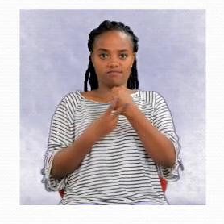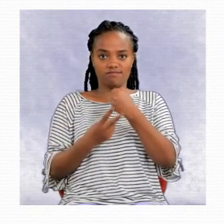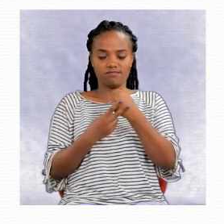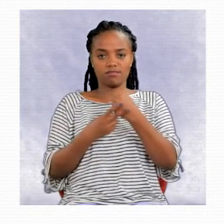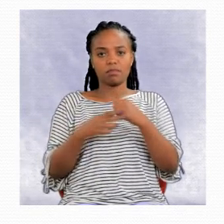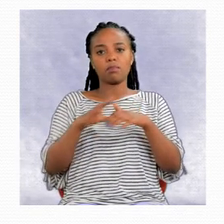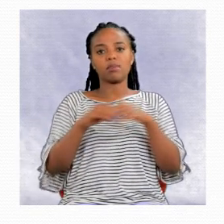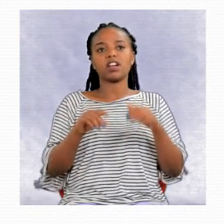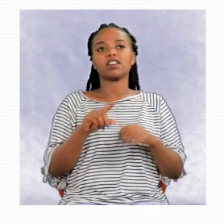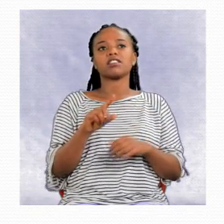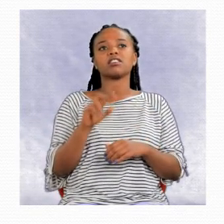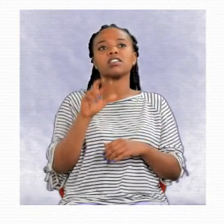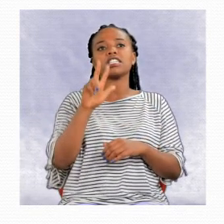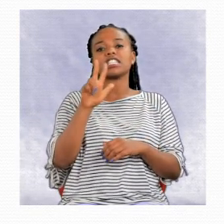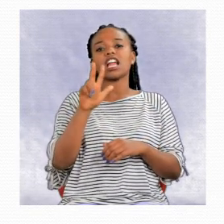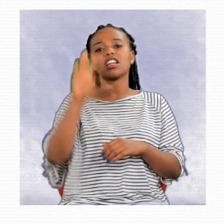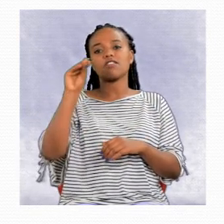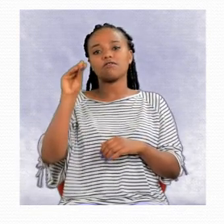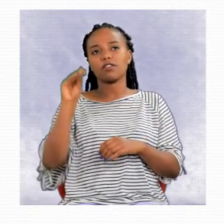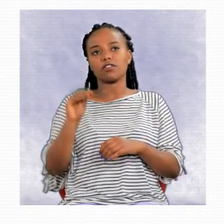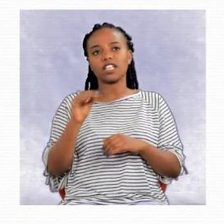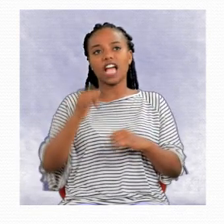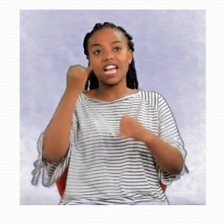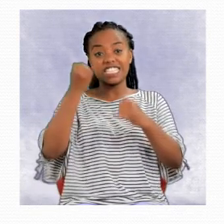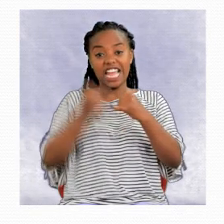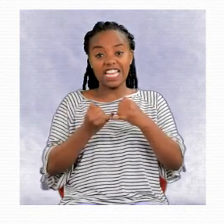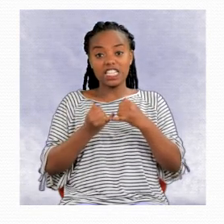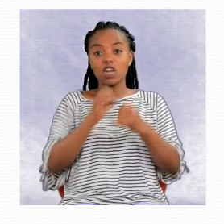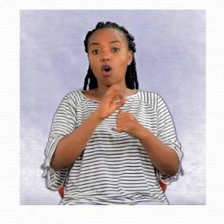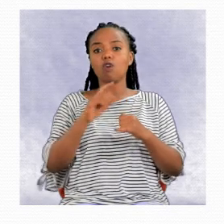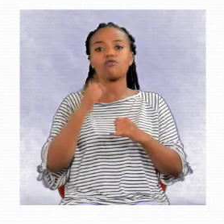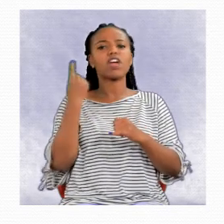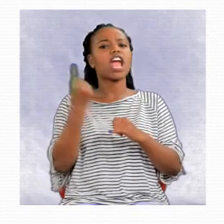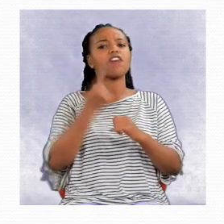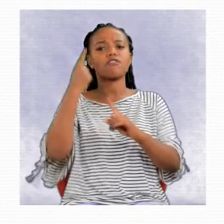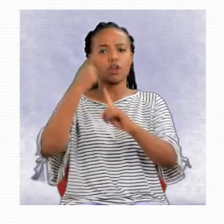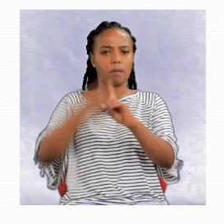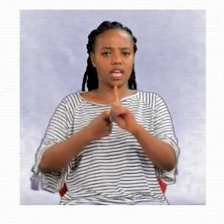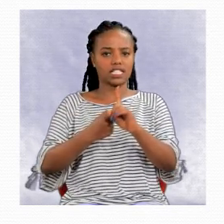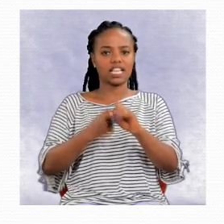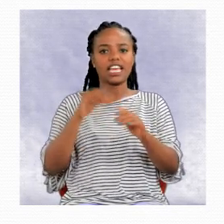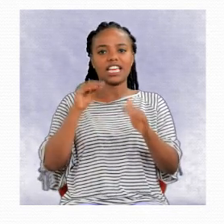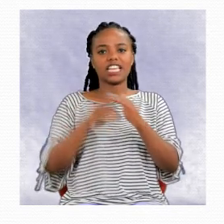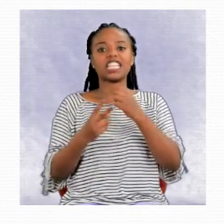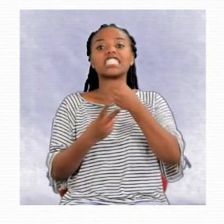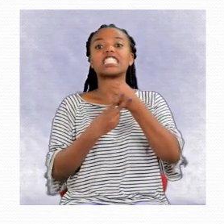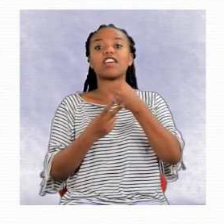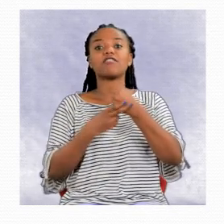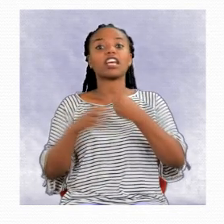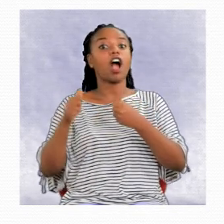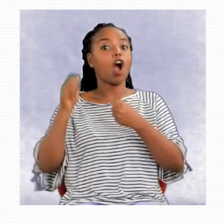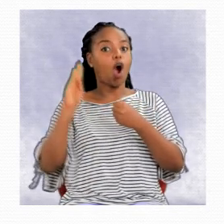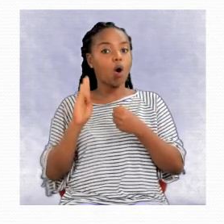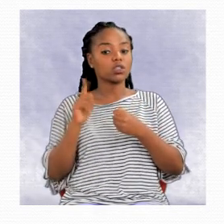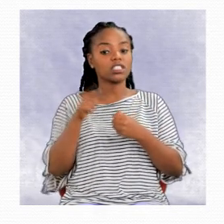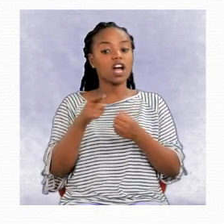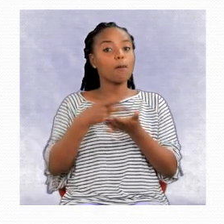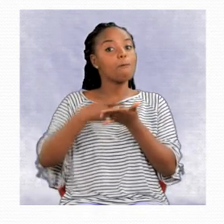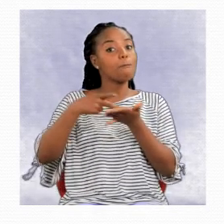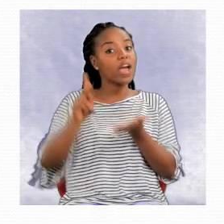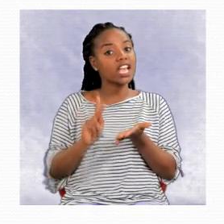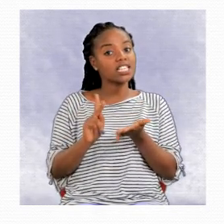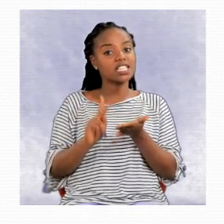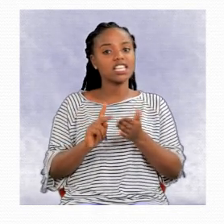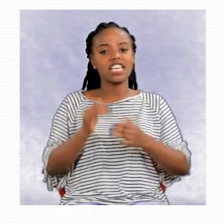$350 at the end of every month into a saving account that pays